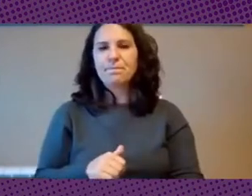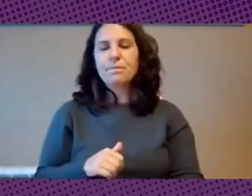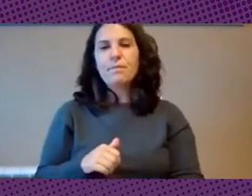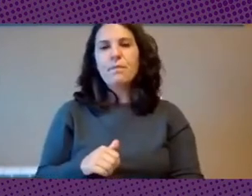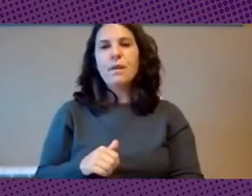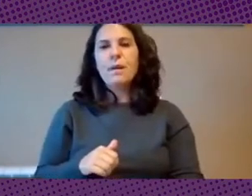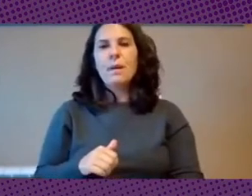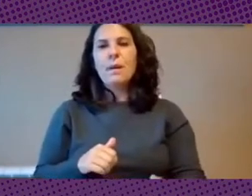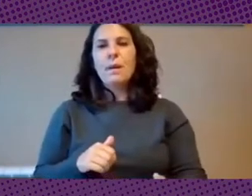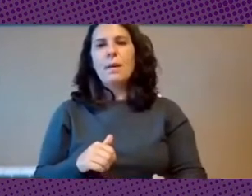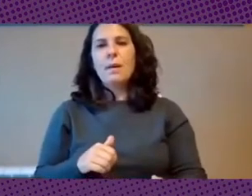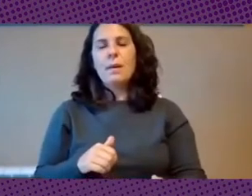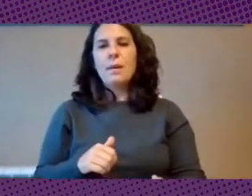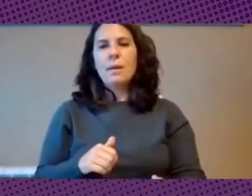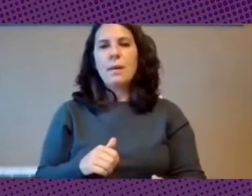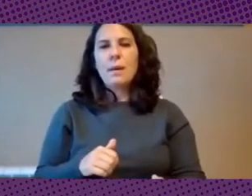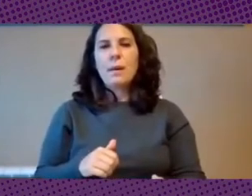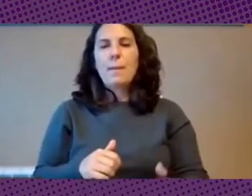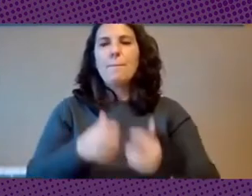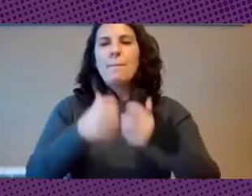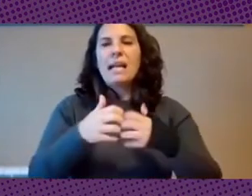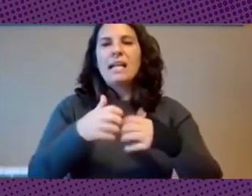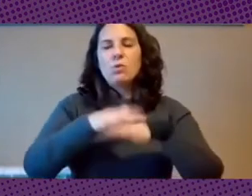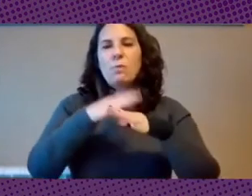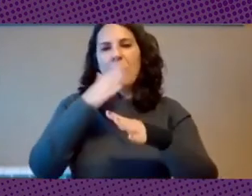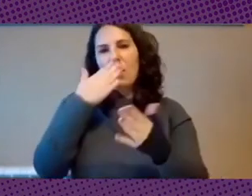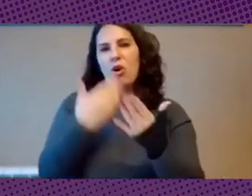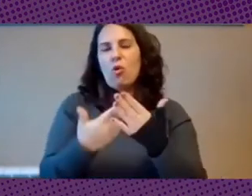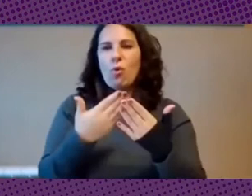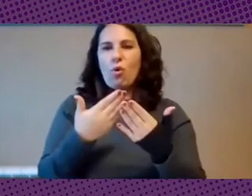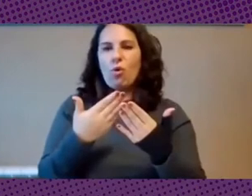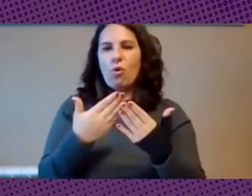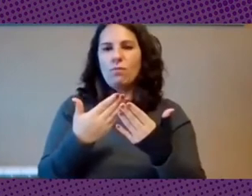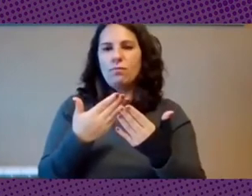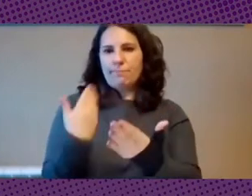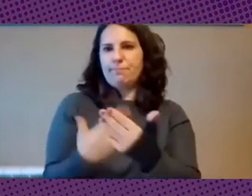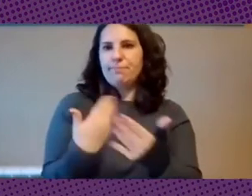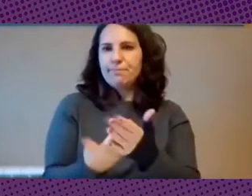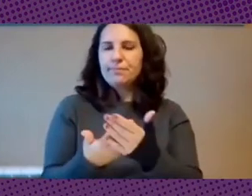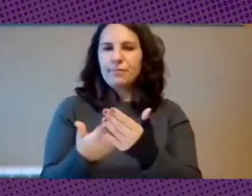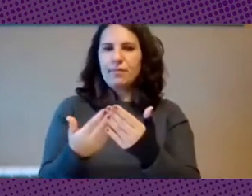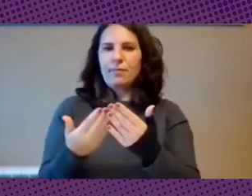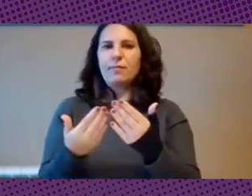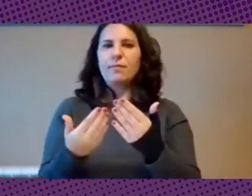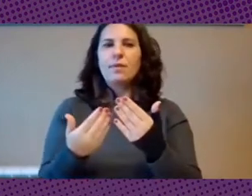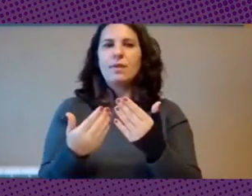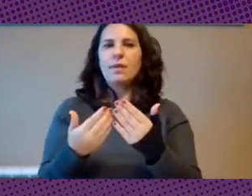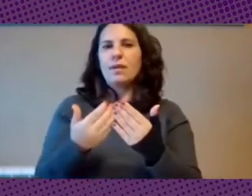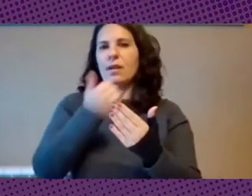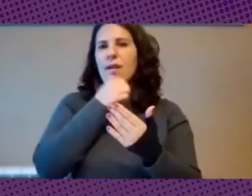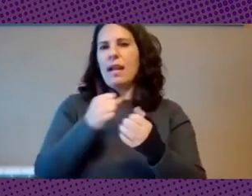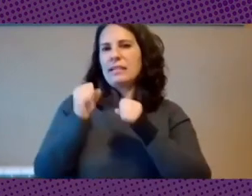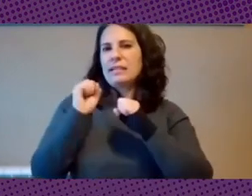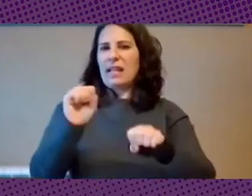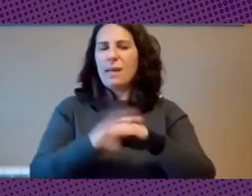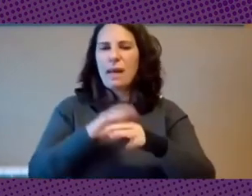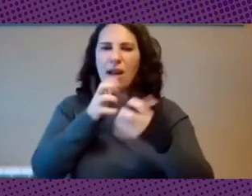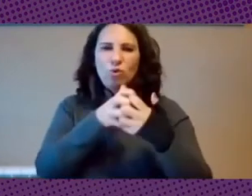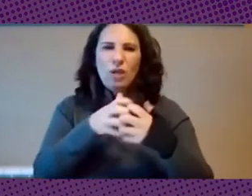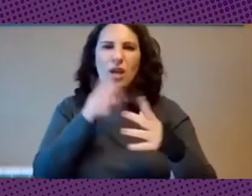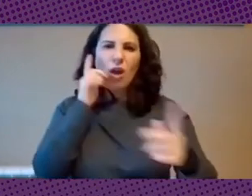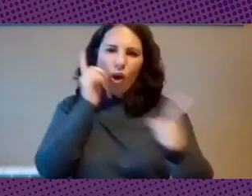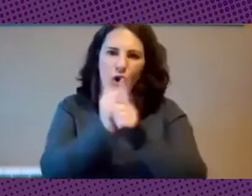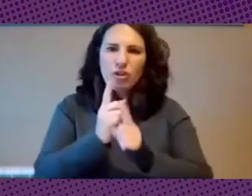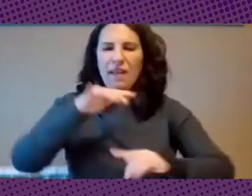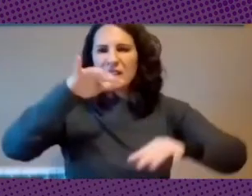financial capitalism from both inequality and from the climate crisis. How do we make it more